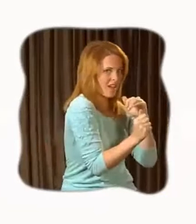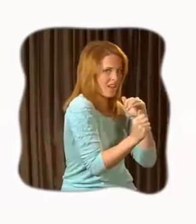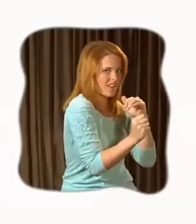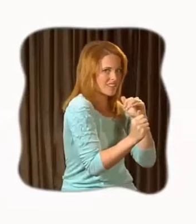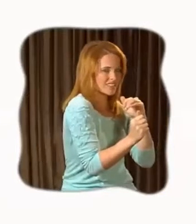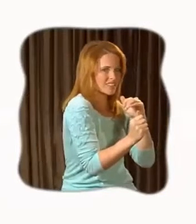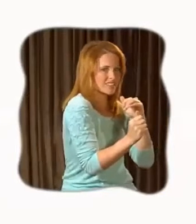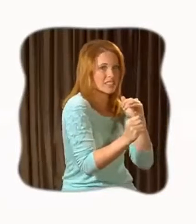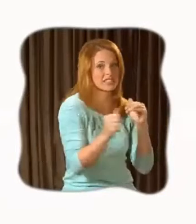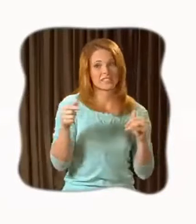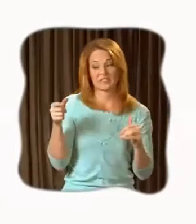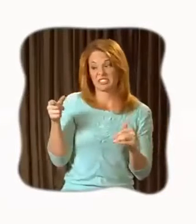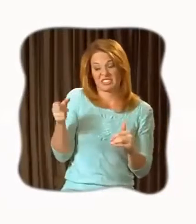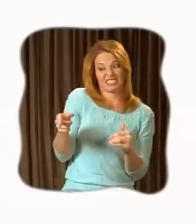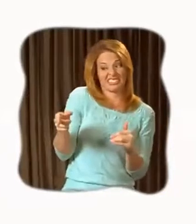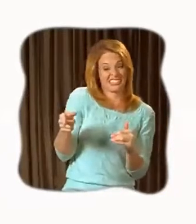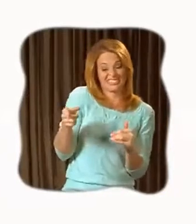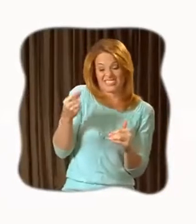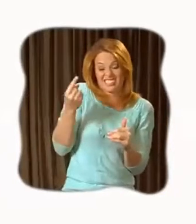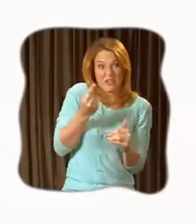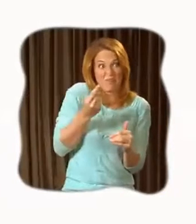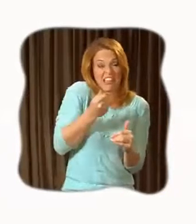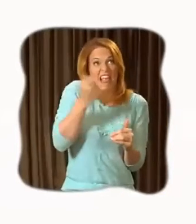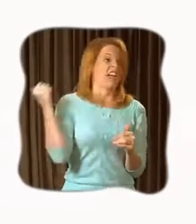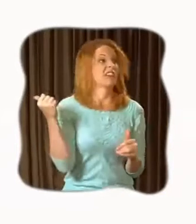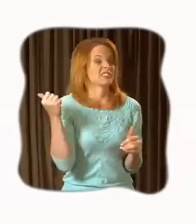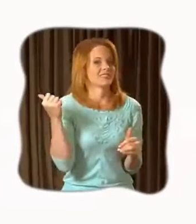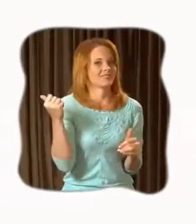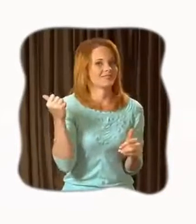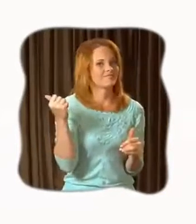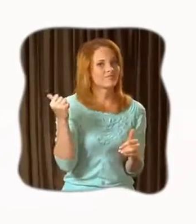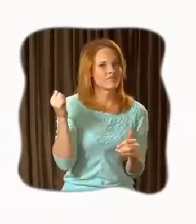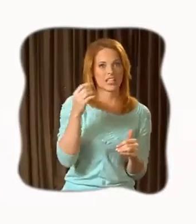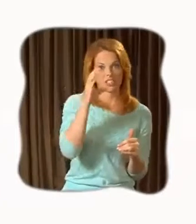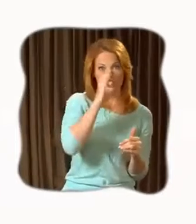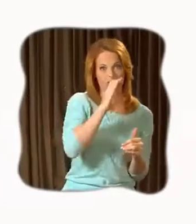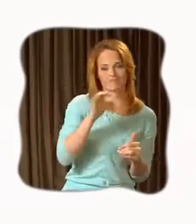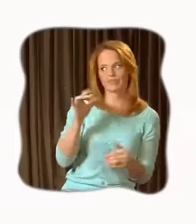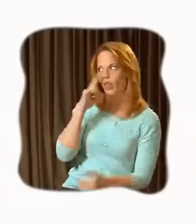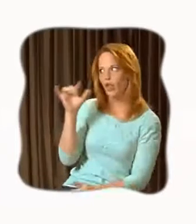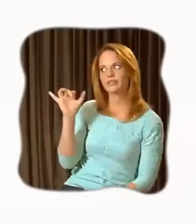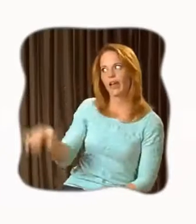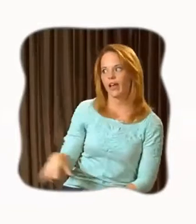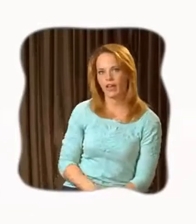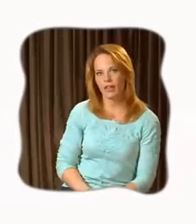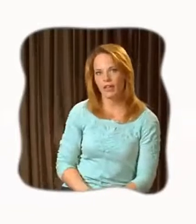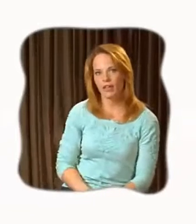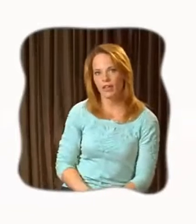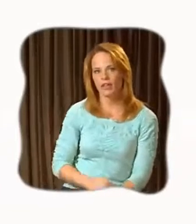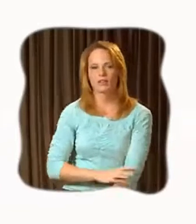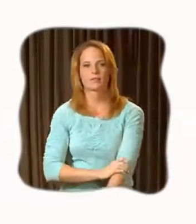hid. She's something else, said Chester. Looks like it, said